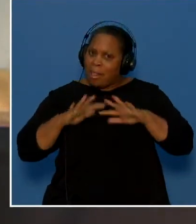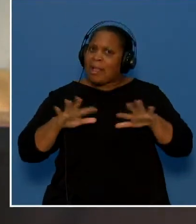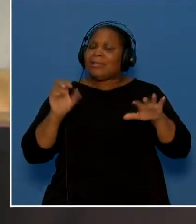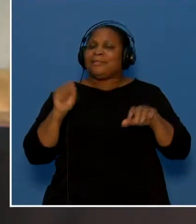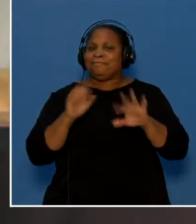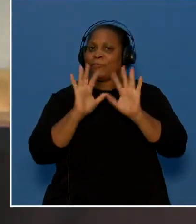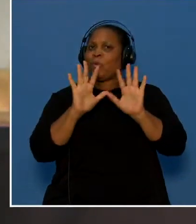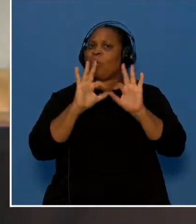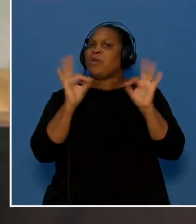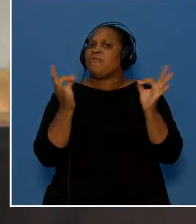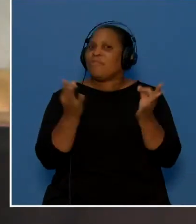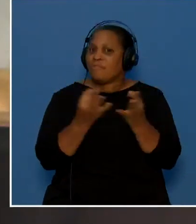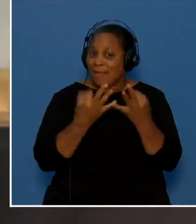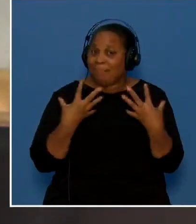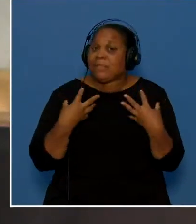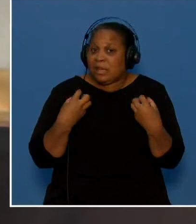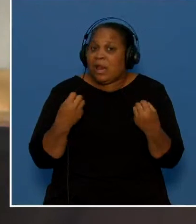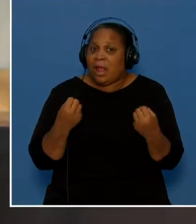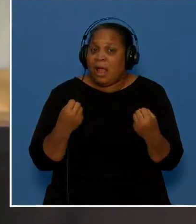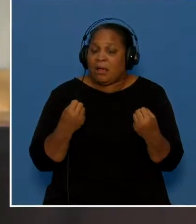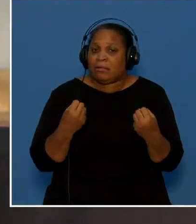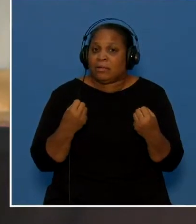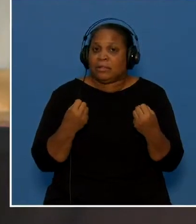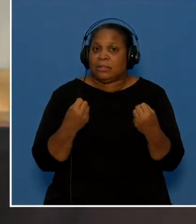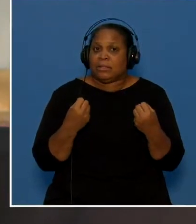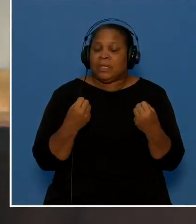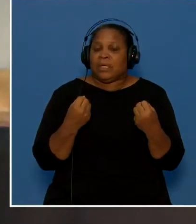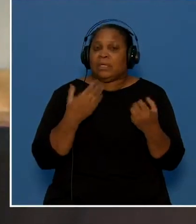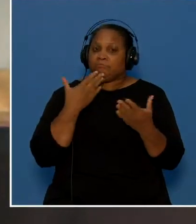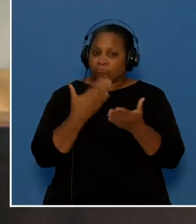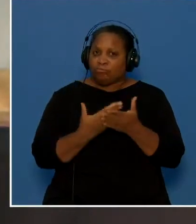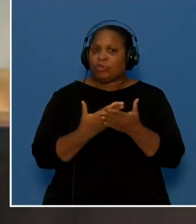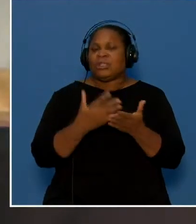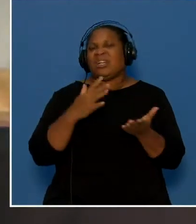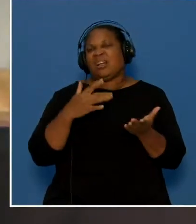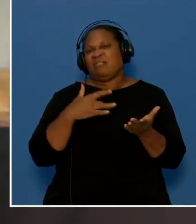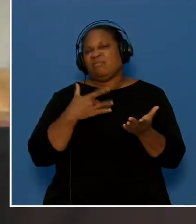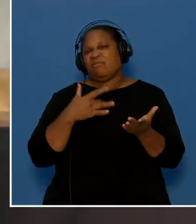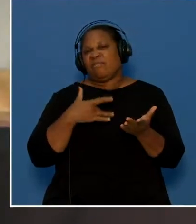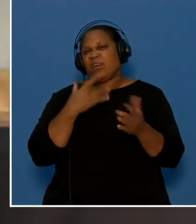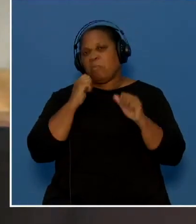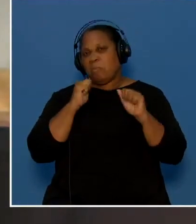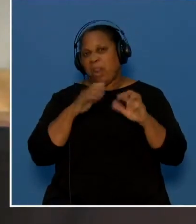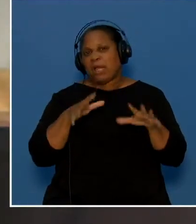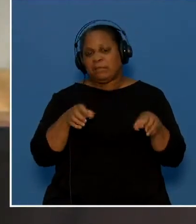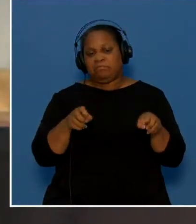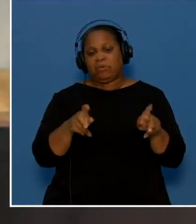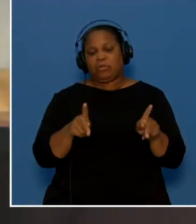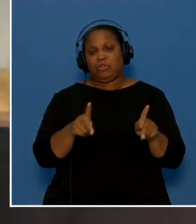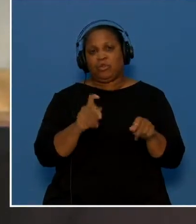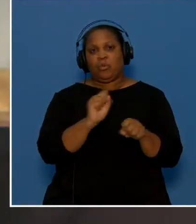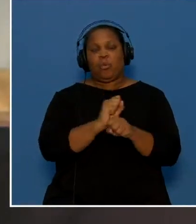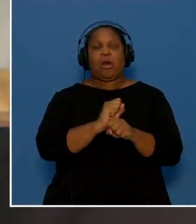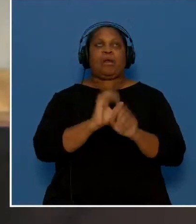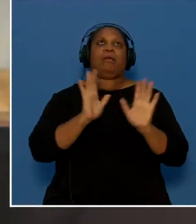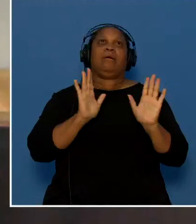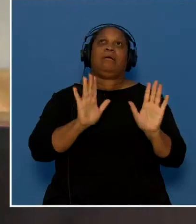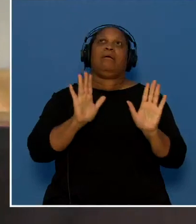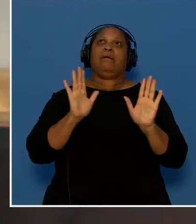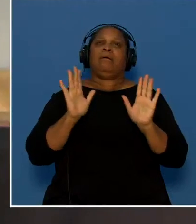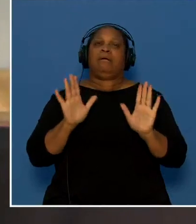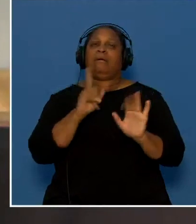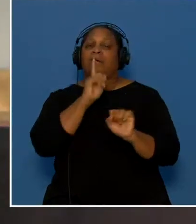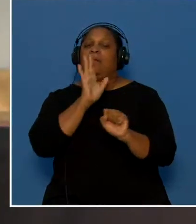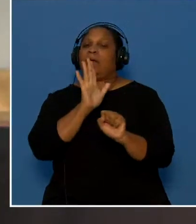wonderful families and we have our health. I also feel blessed that I have had the opportunity to work with a tremendously